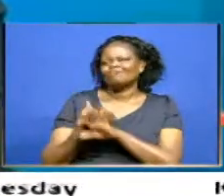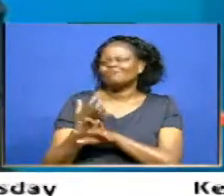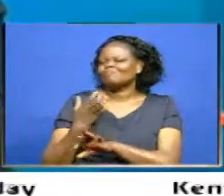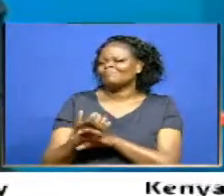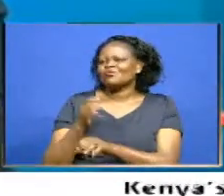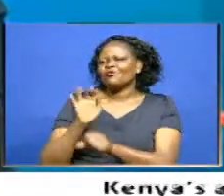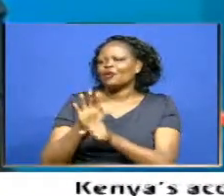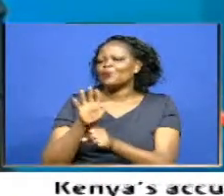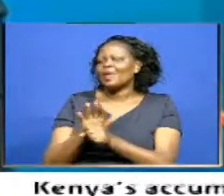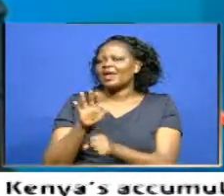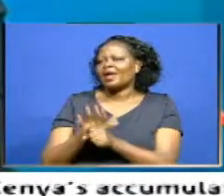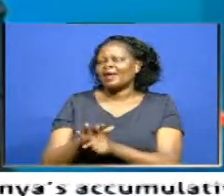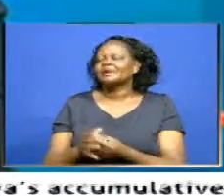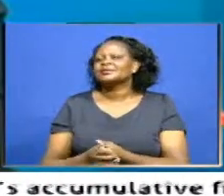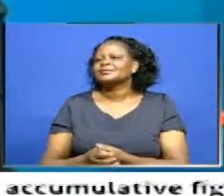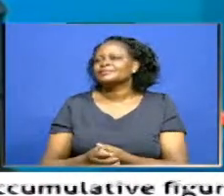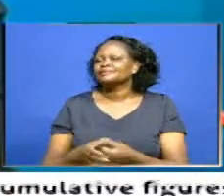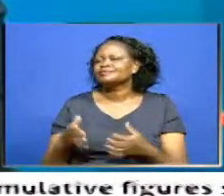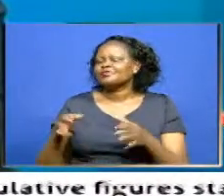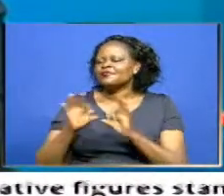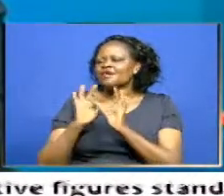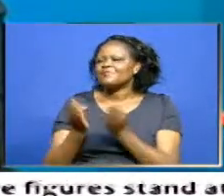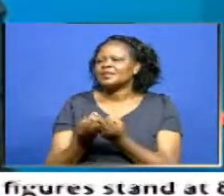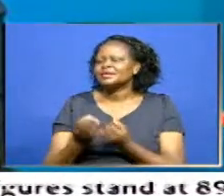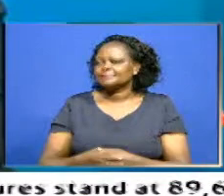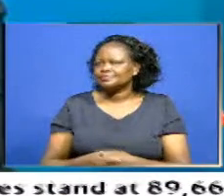most of these families.